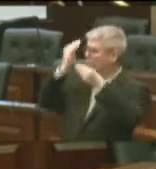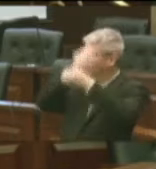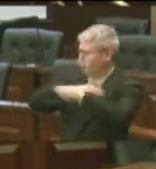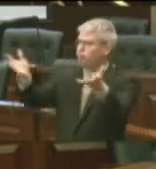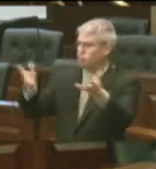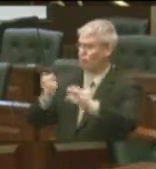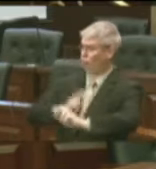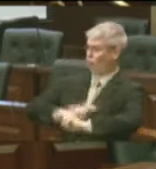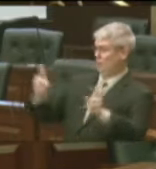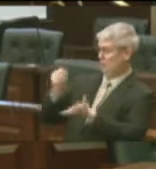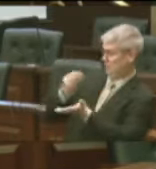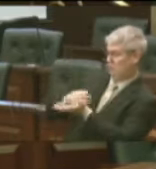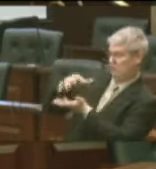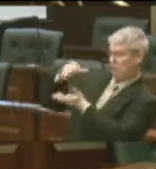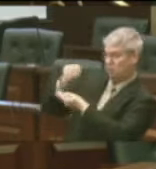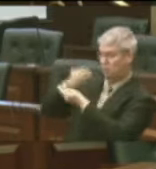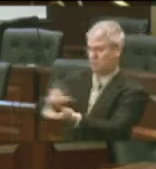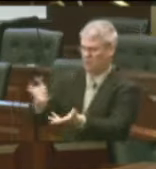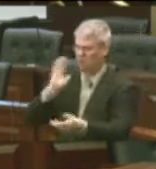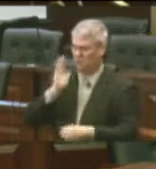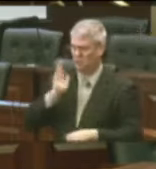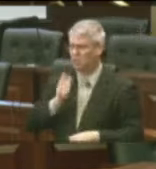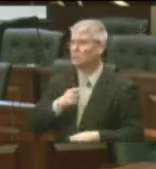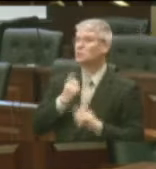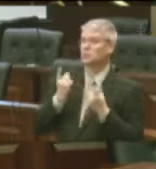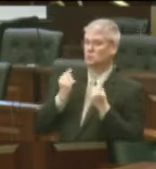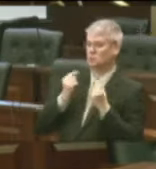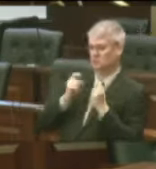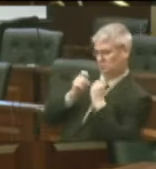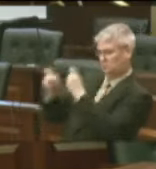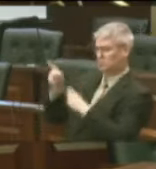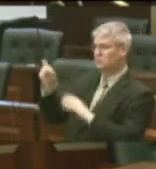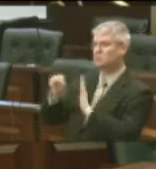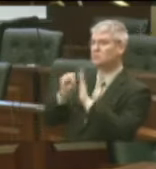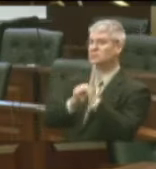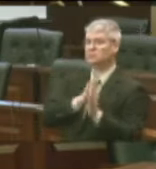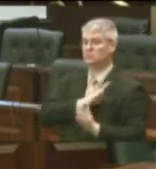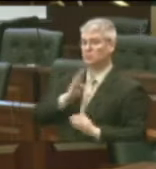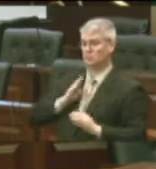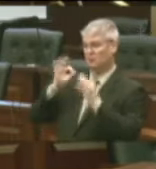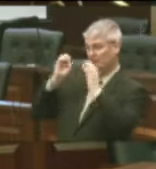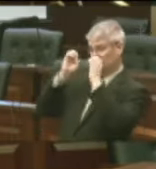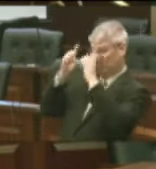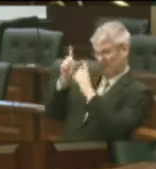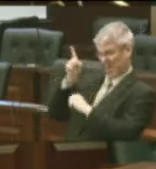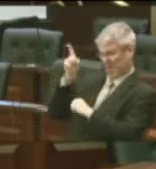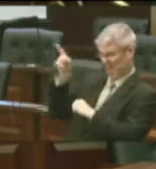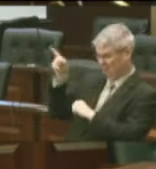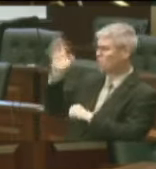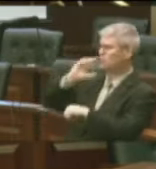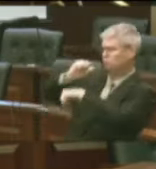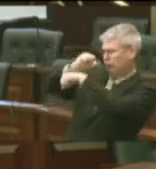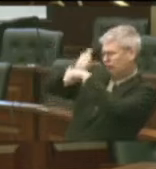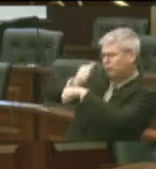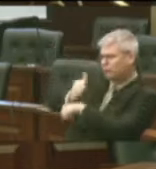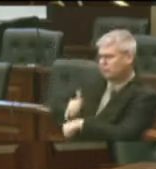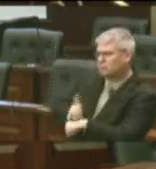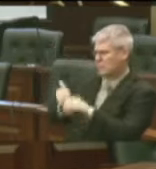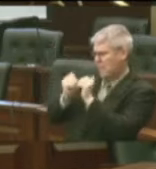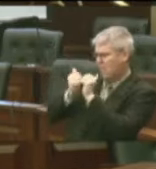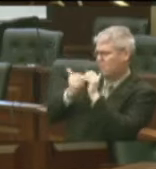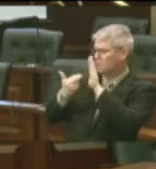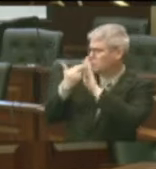Education will administer the initiative and finalize the eligibility criteria in the coming weeks. I will ask the State